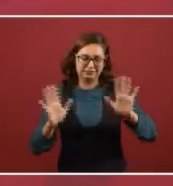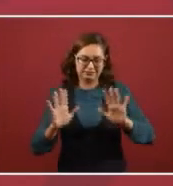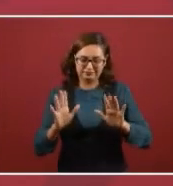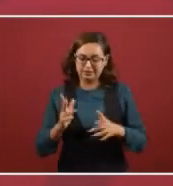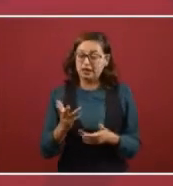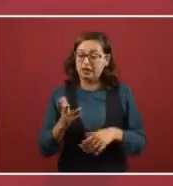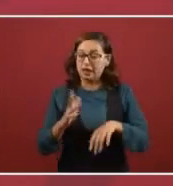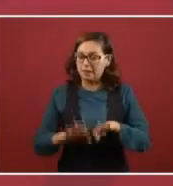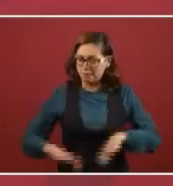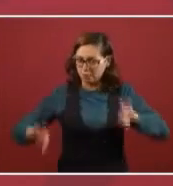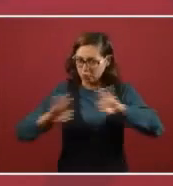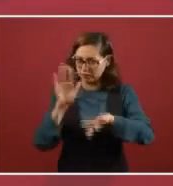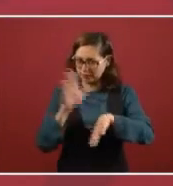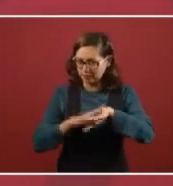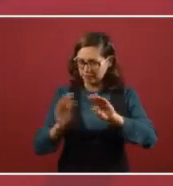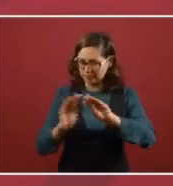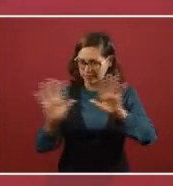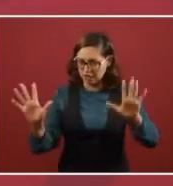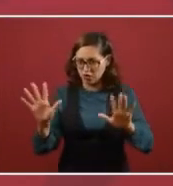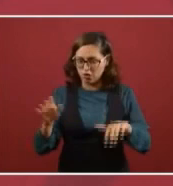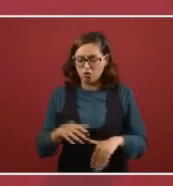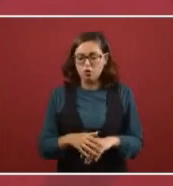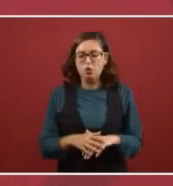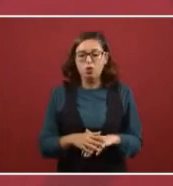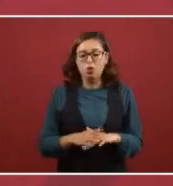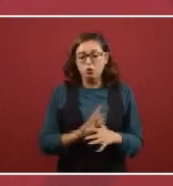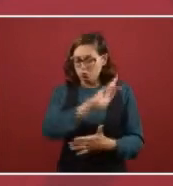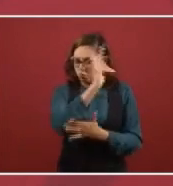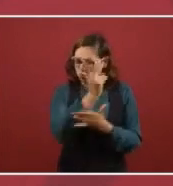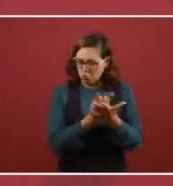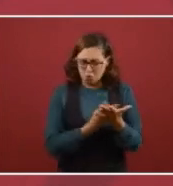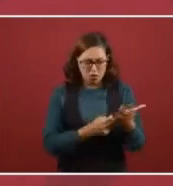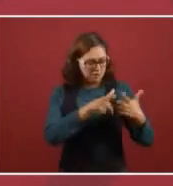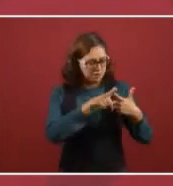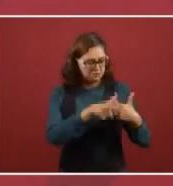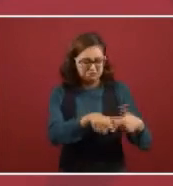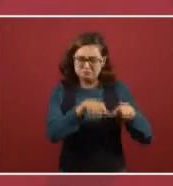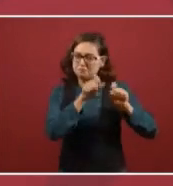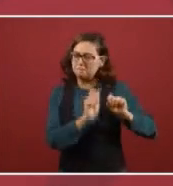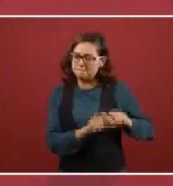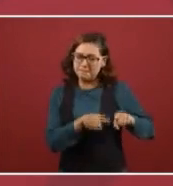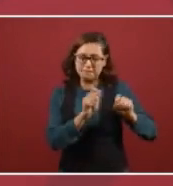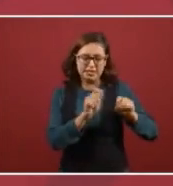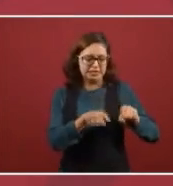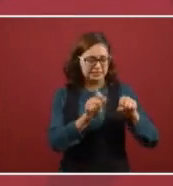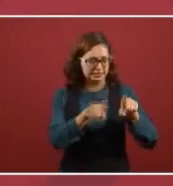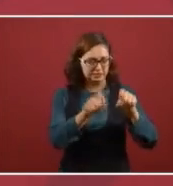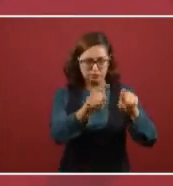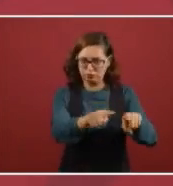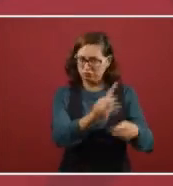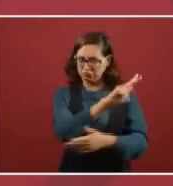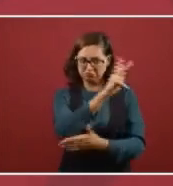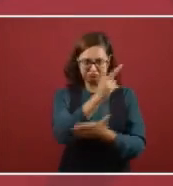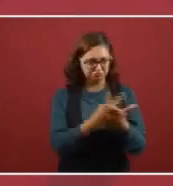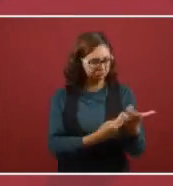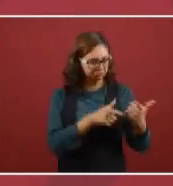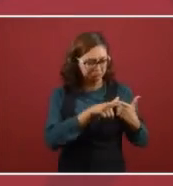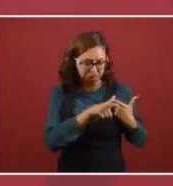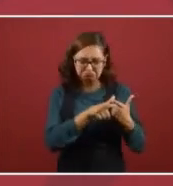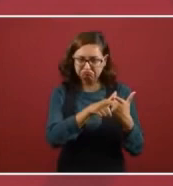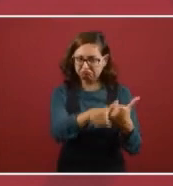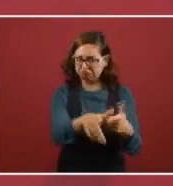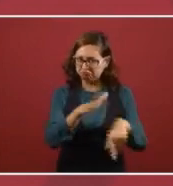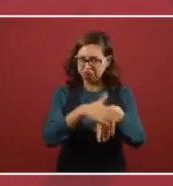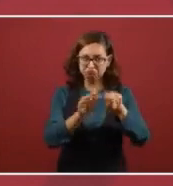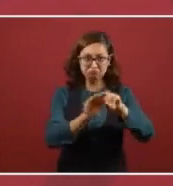The programs will continue. Adicional. This is additional. Eso quiero que quede claro. That's what I want to be